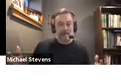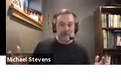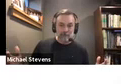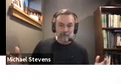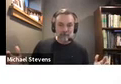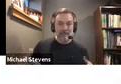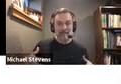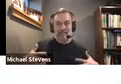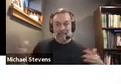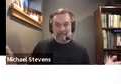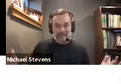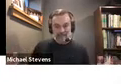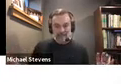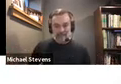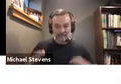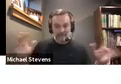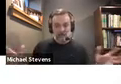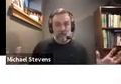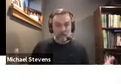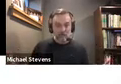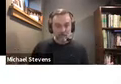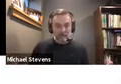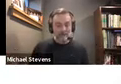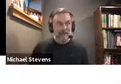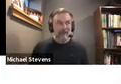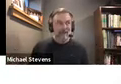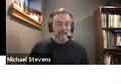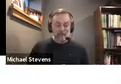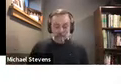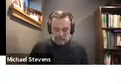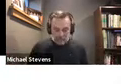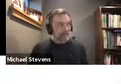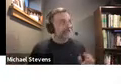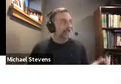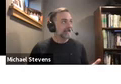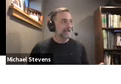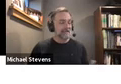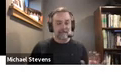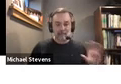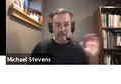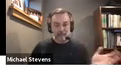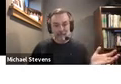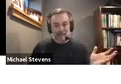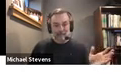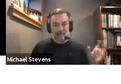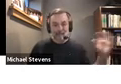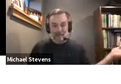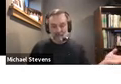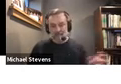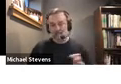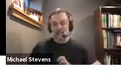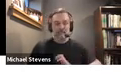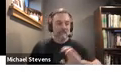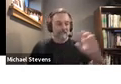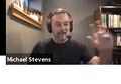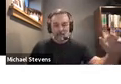products and tools that lead to that goal in the world. So when we look at things, that's when we look at live